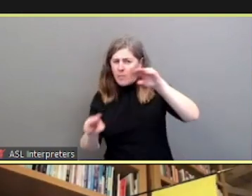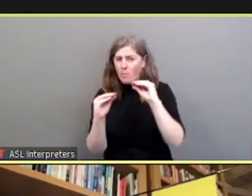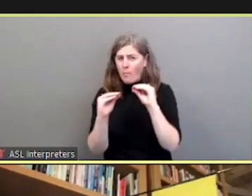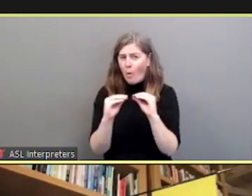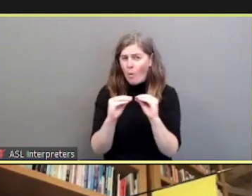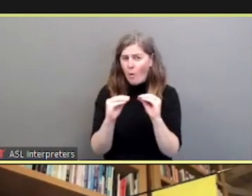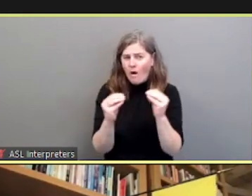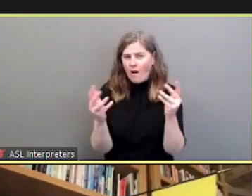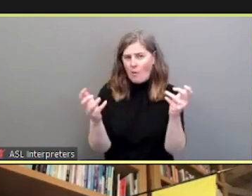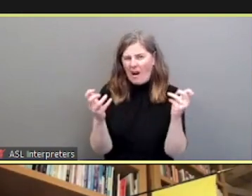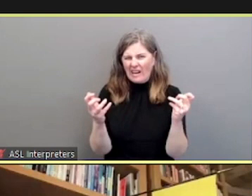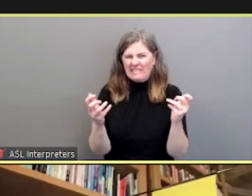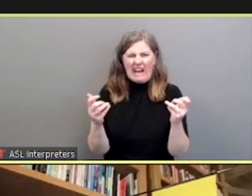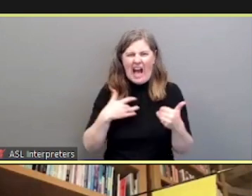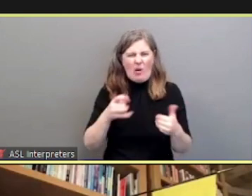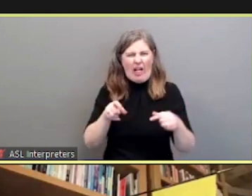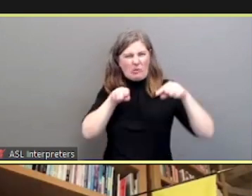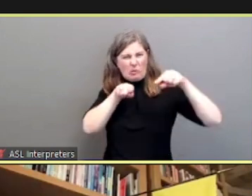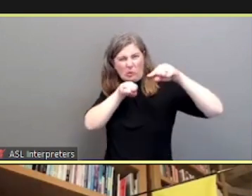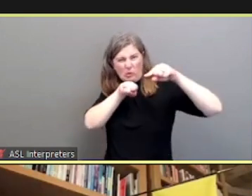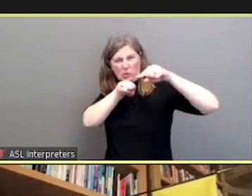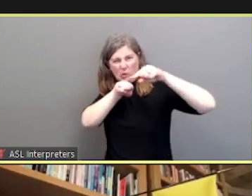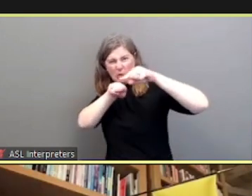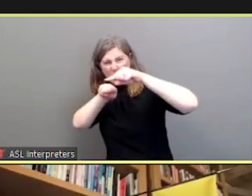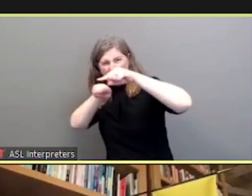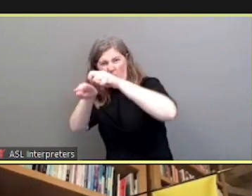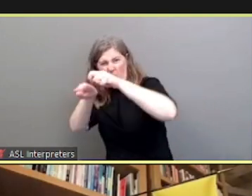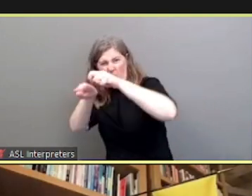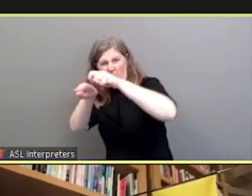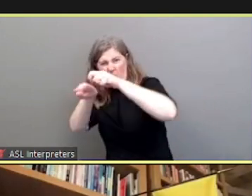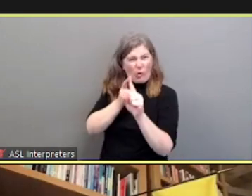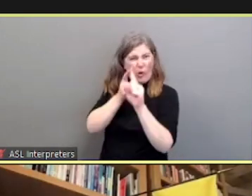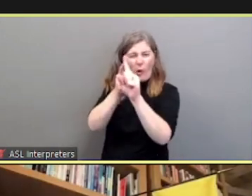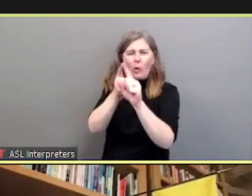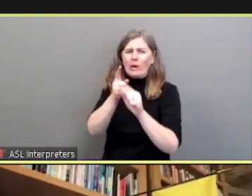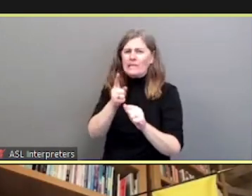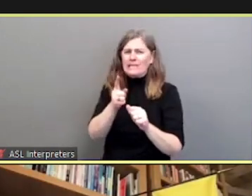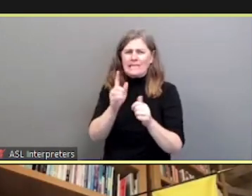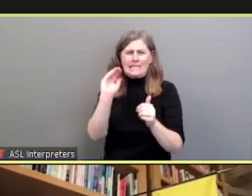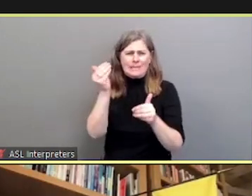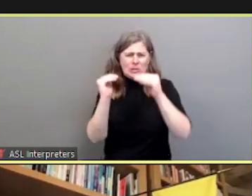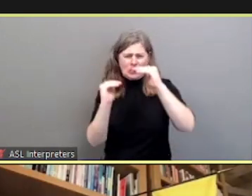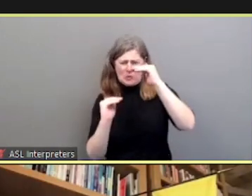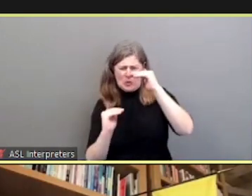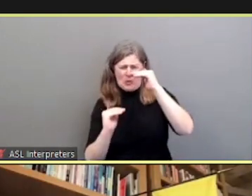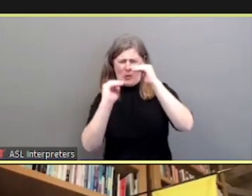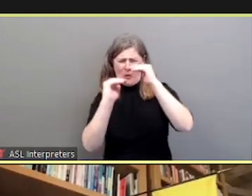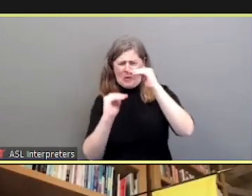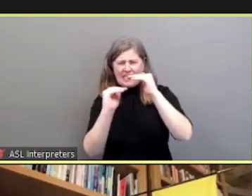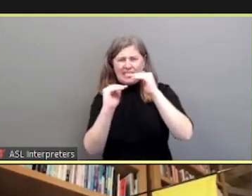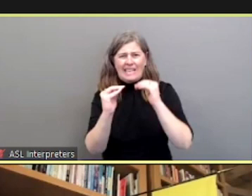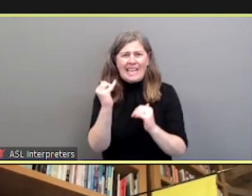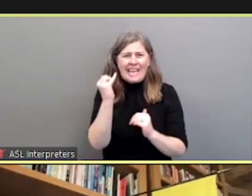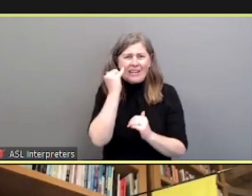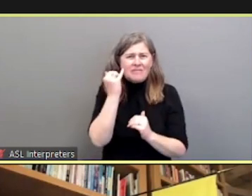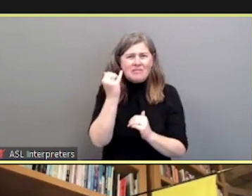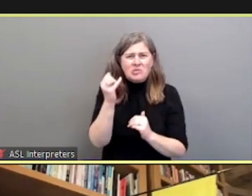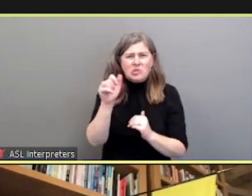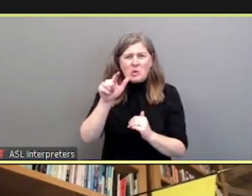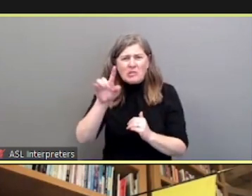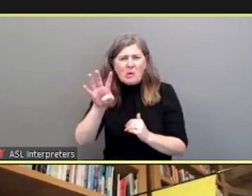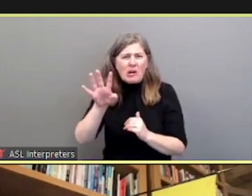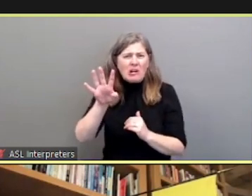don't like the idea that it's parallel to the target line. It's very, very close, a couple dozen tests away